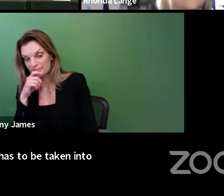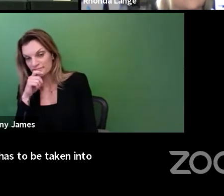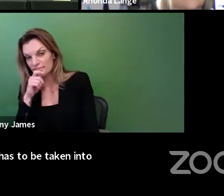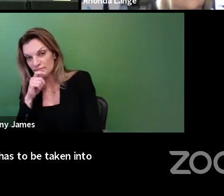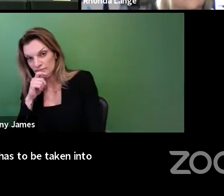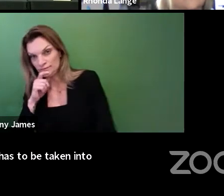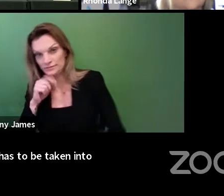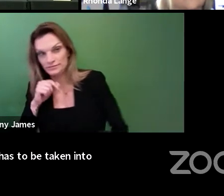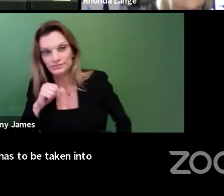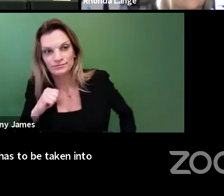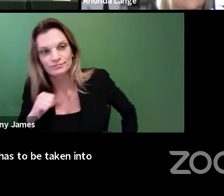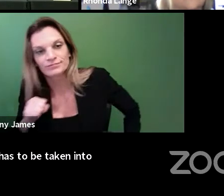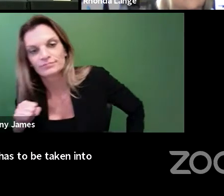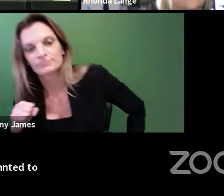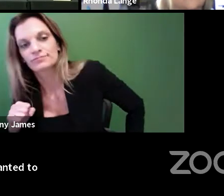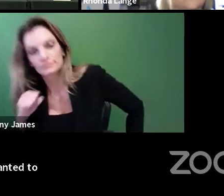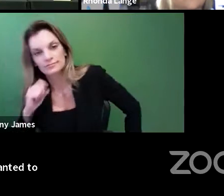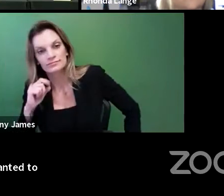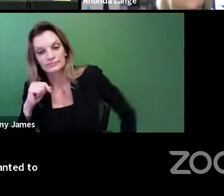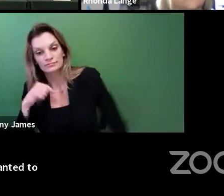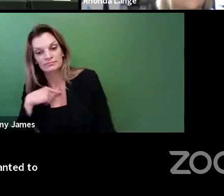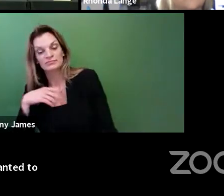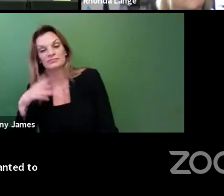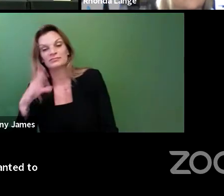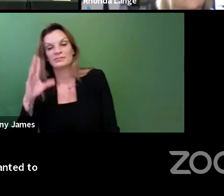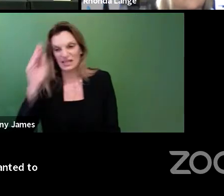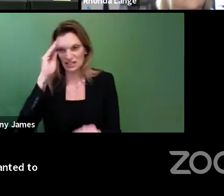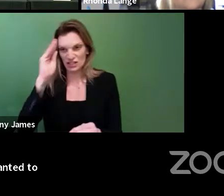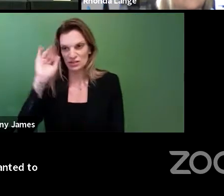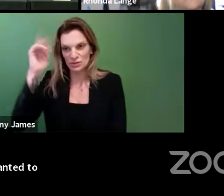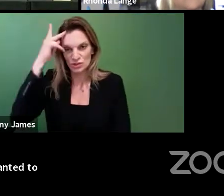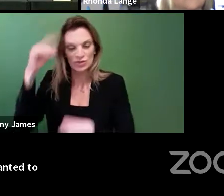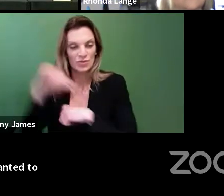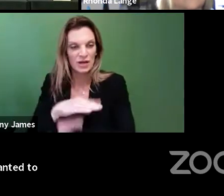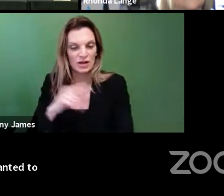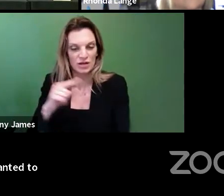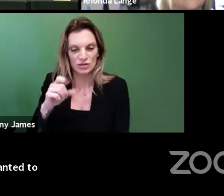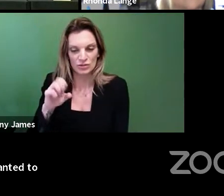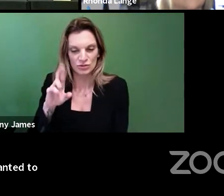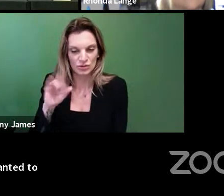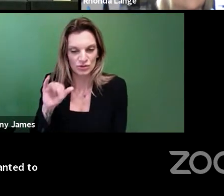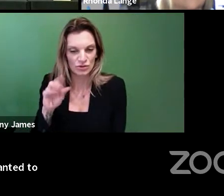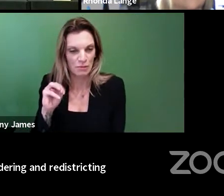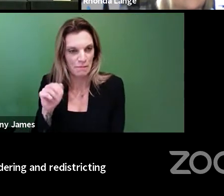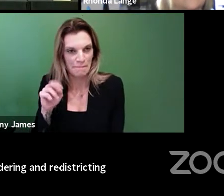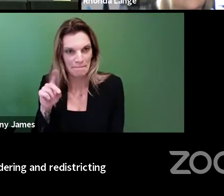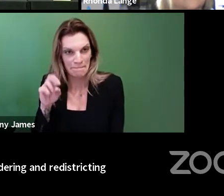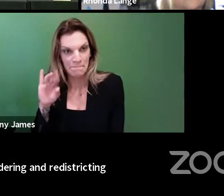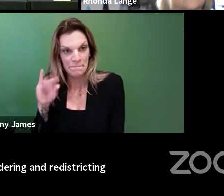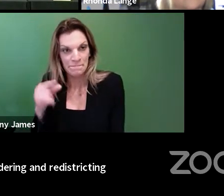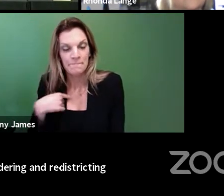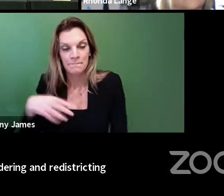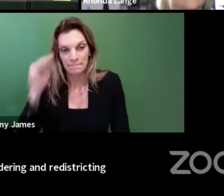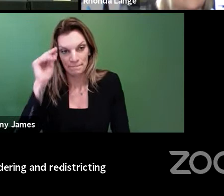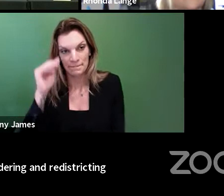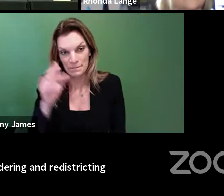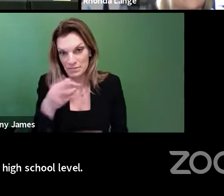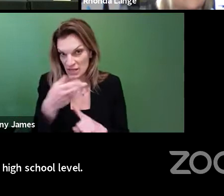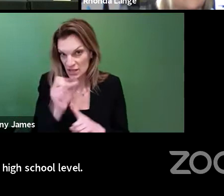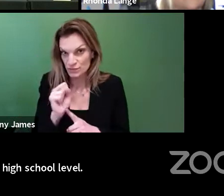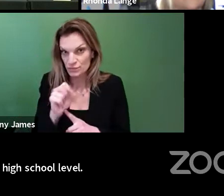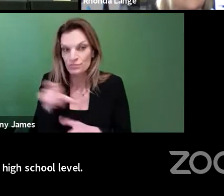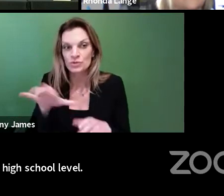you was I teach gerrymandering and redistricting at the classroom level, at the high school level. And I know you can do